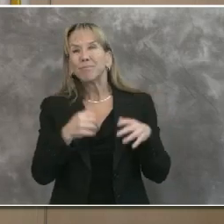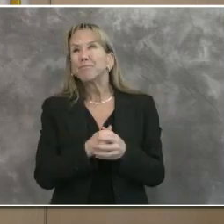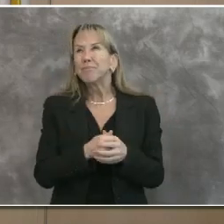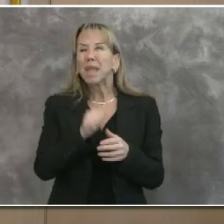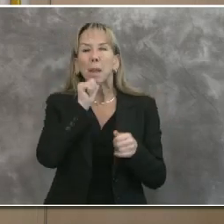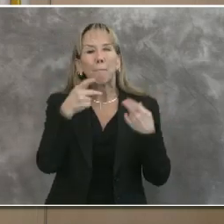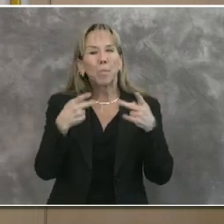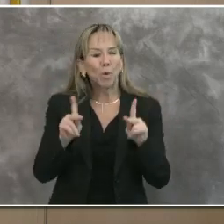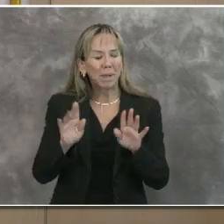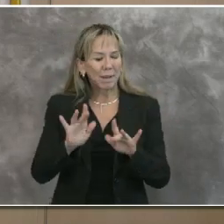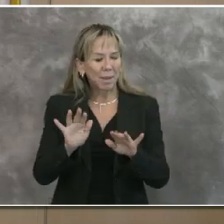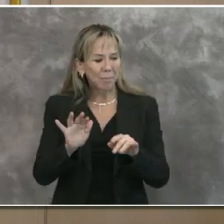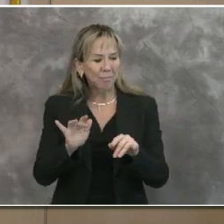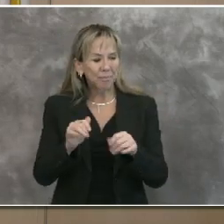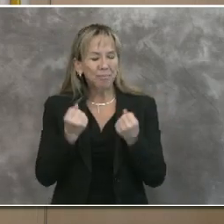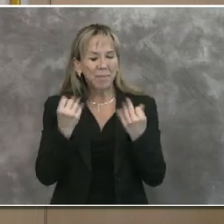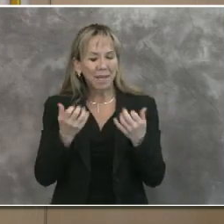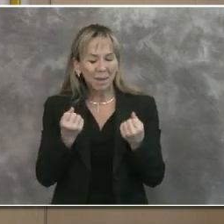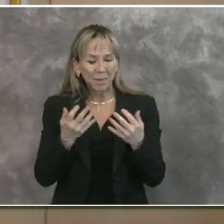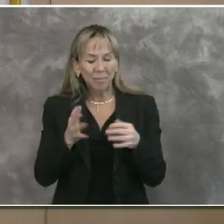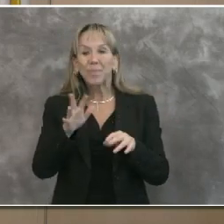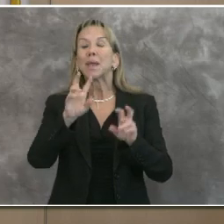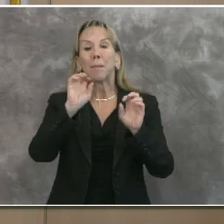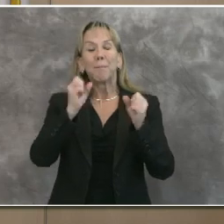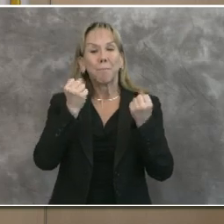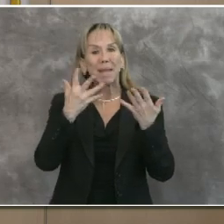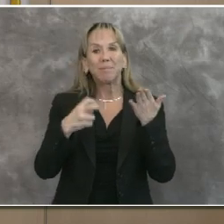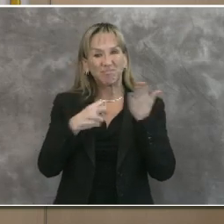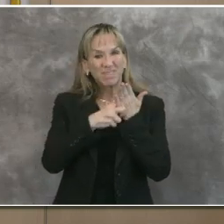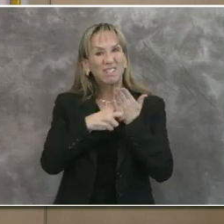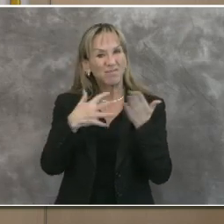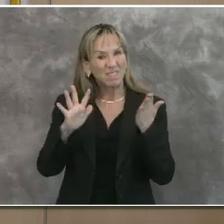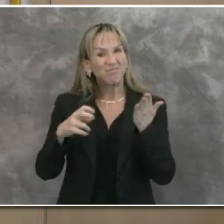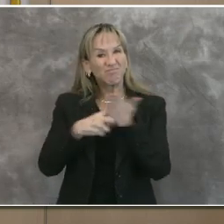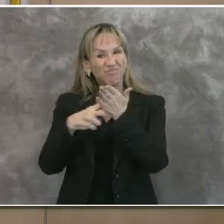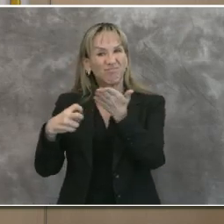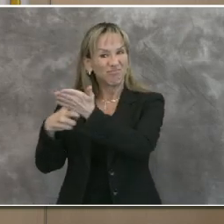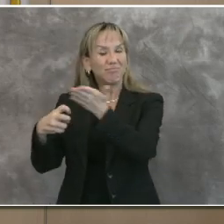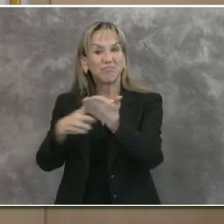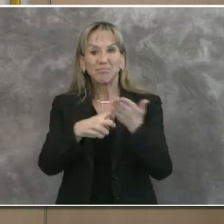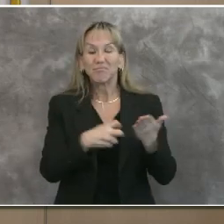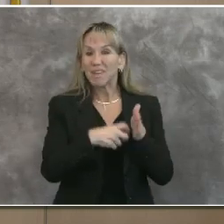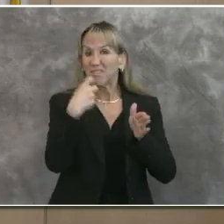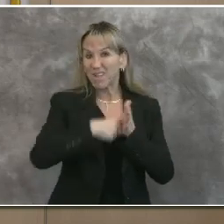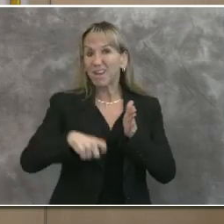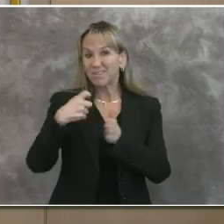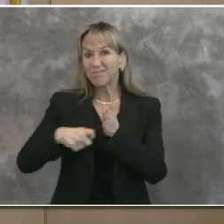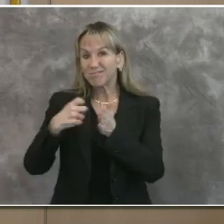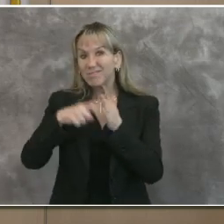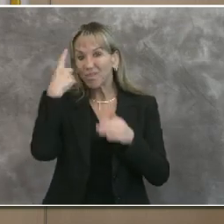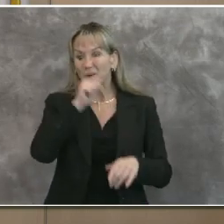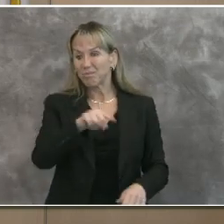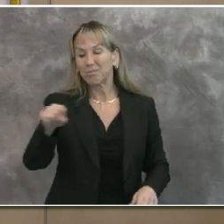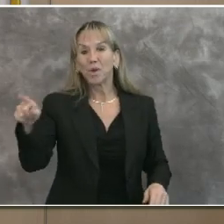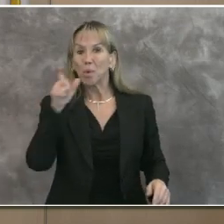not permits, but there have been many issuances of fines for individuals that have not